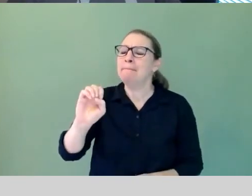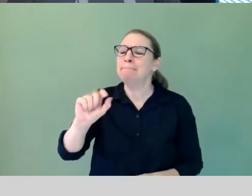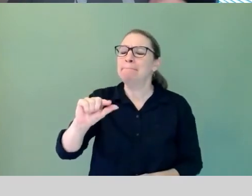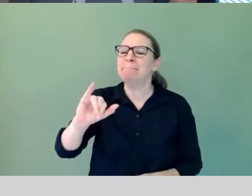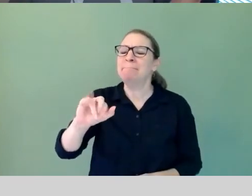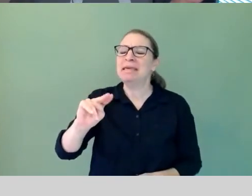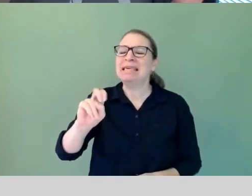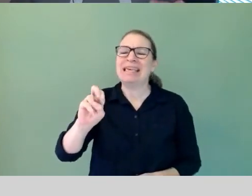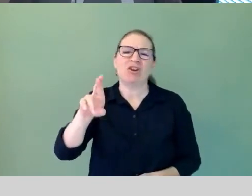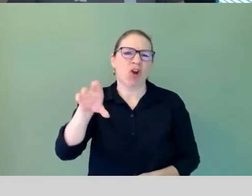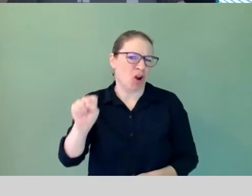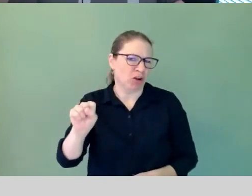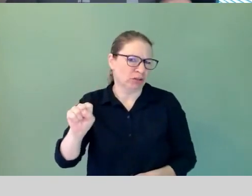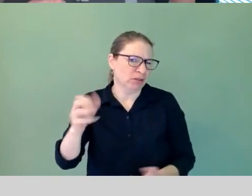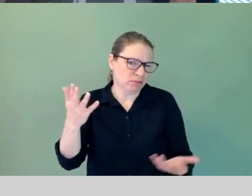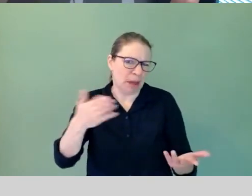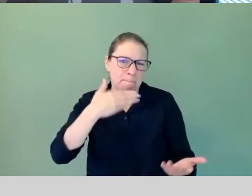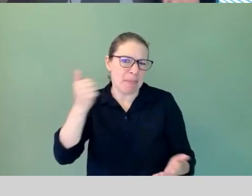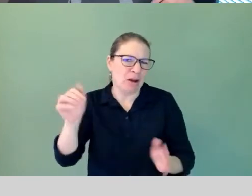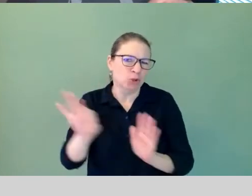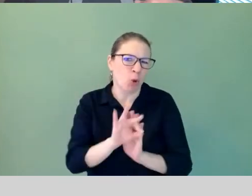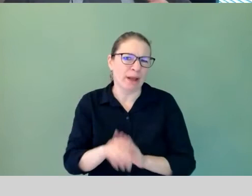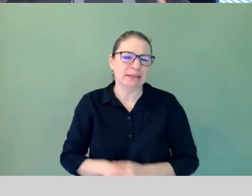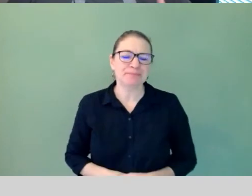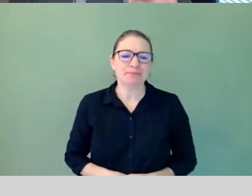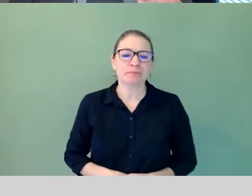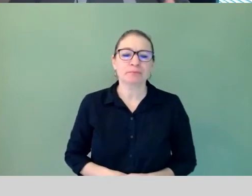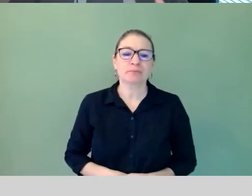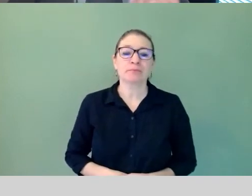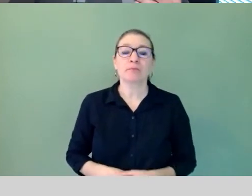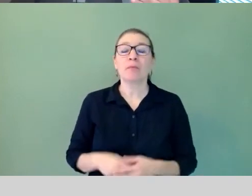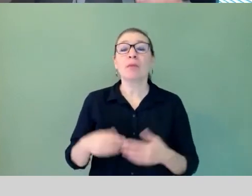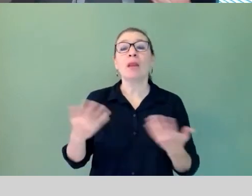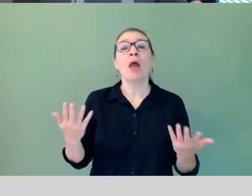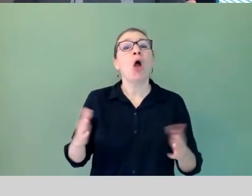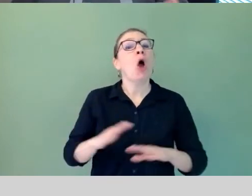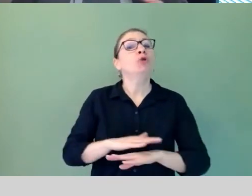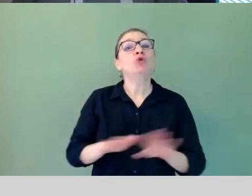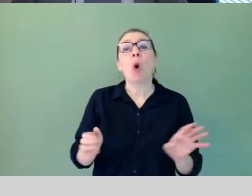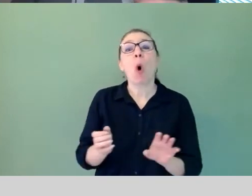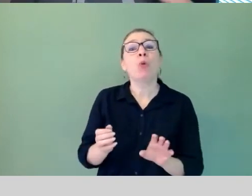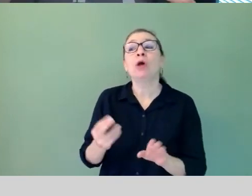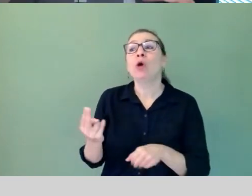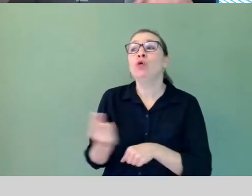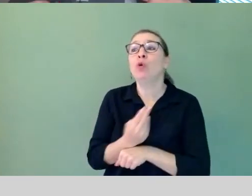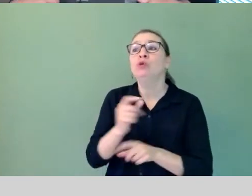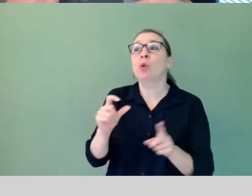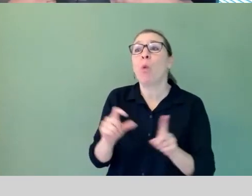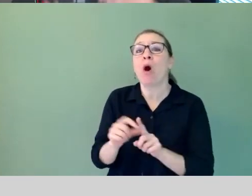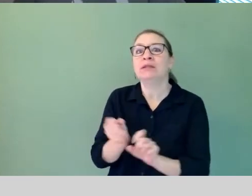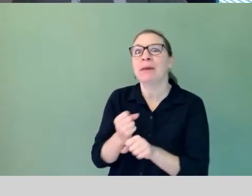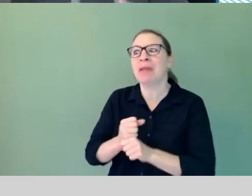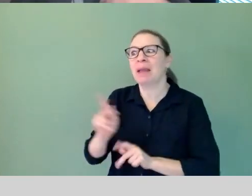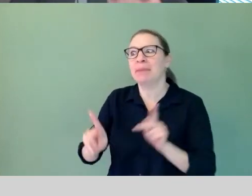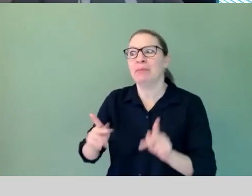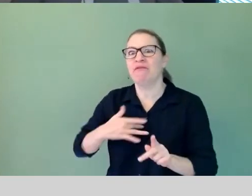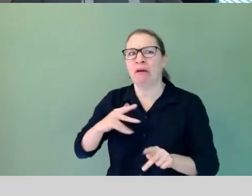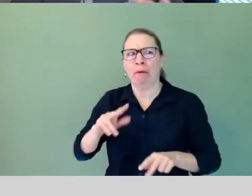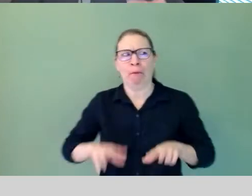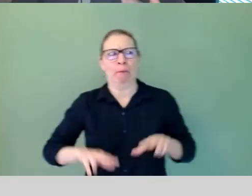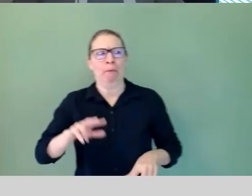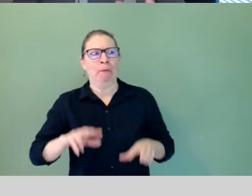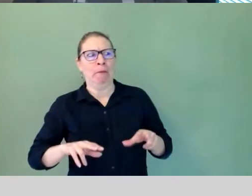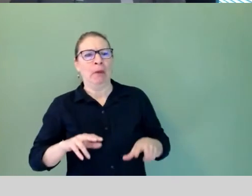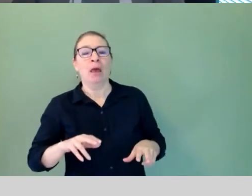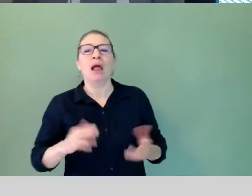So, yeah. Anyway, avoid words that can make someone question or doubt their skills. So don't say words like simple or easily.